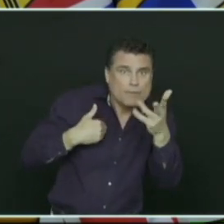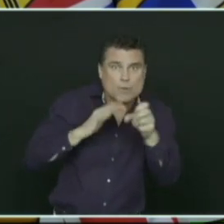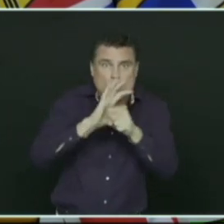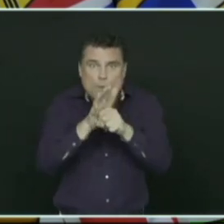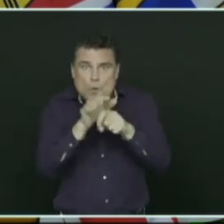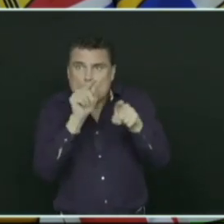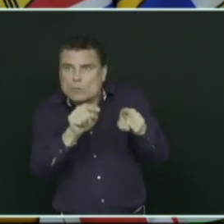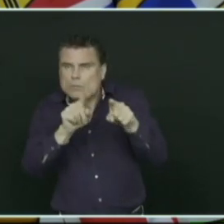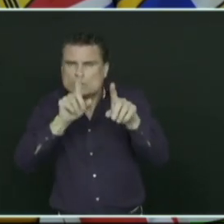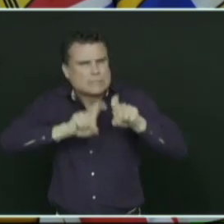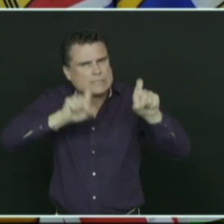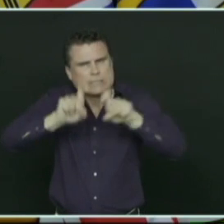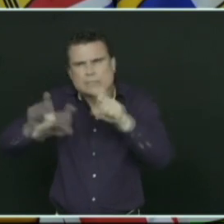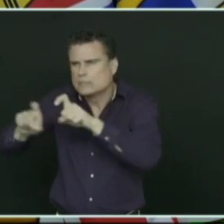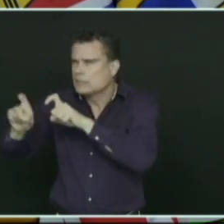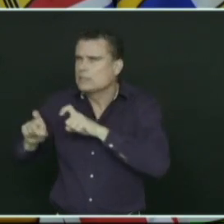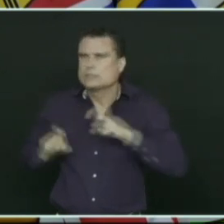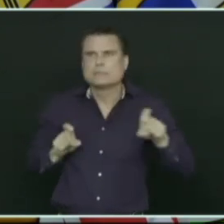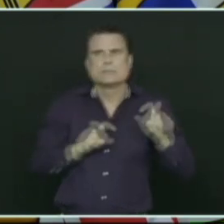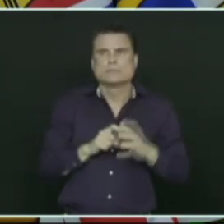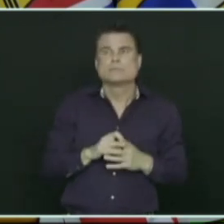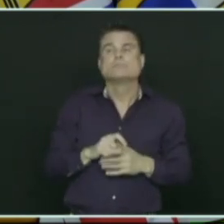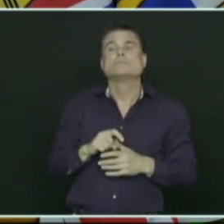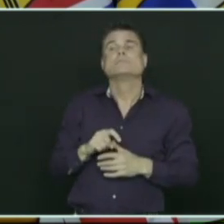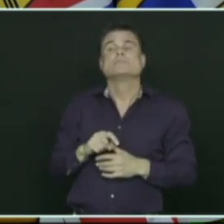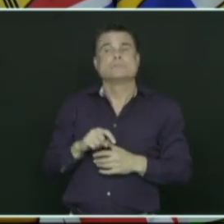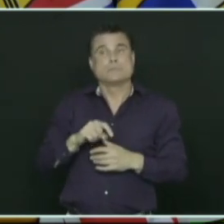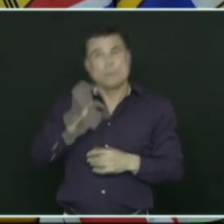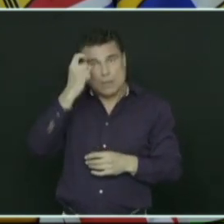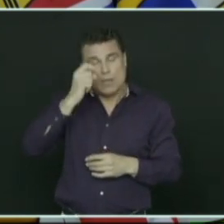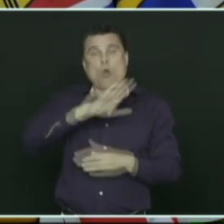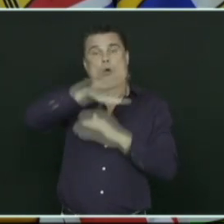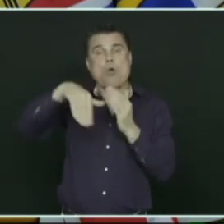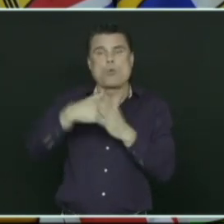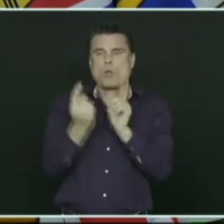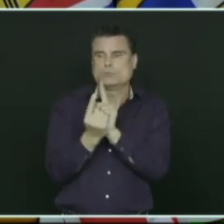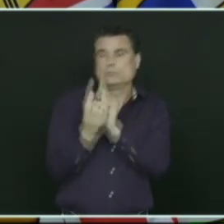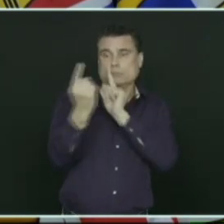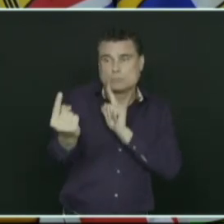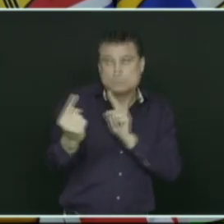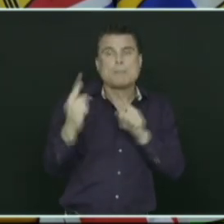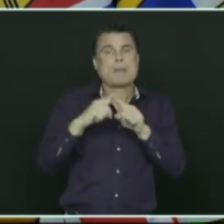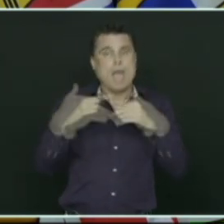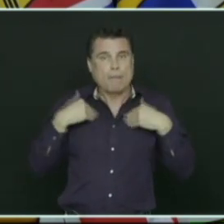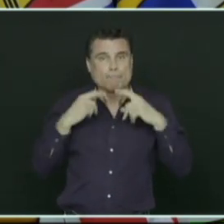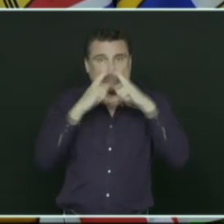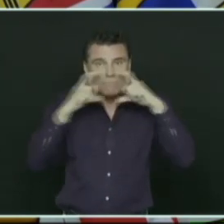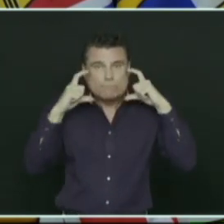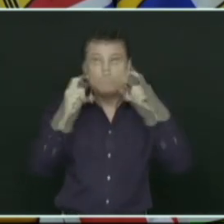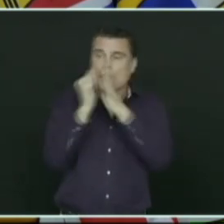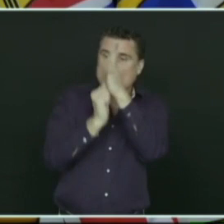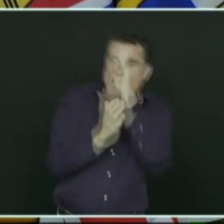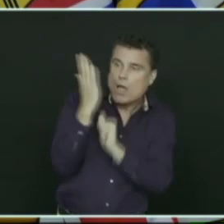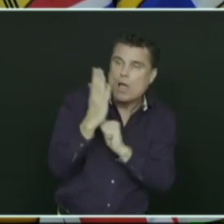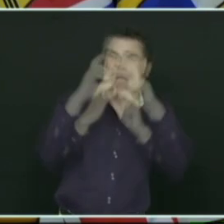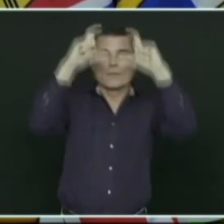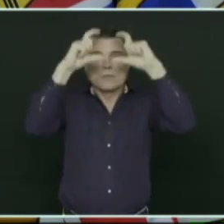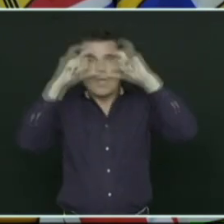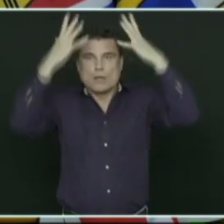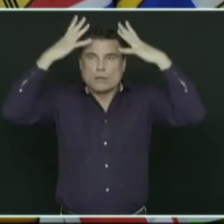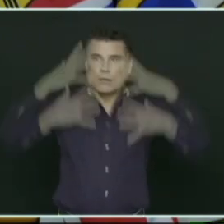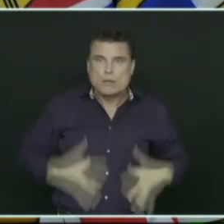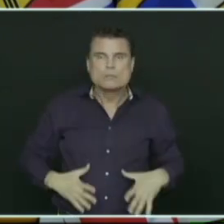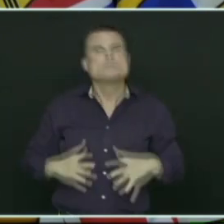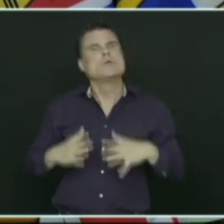be a statement released later this afternoon with all the information covered off. For recommendations on protecting families and communities from